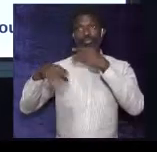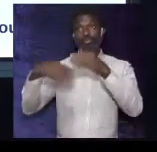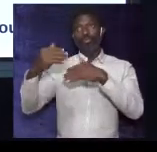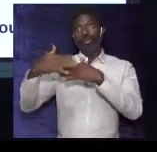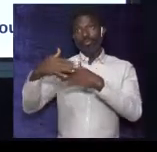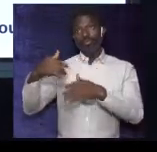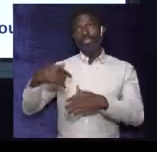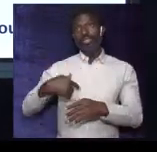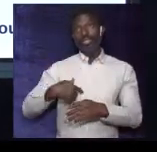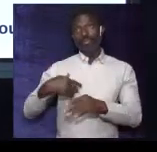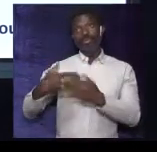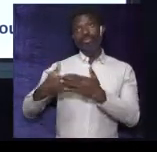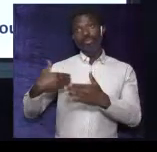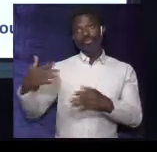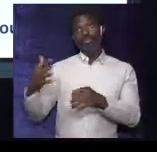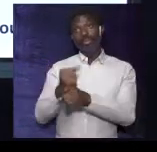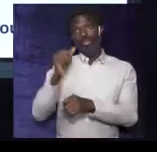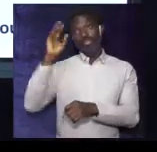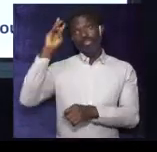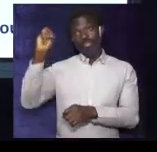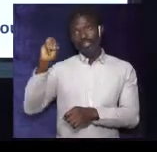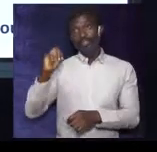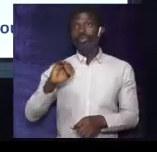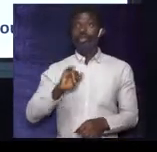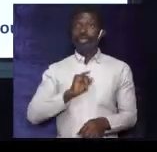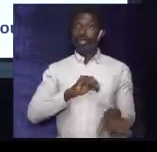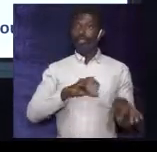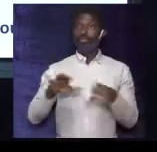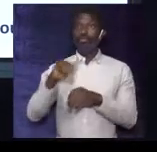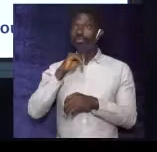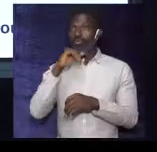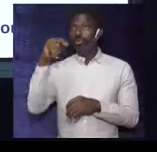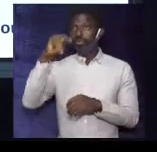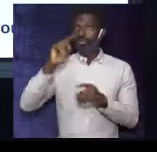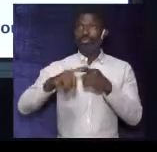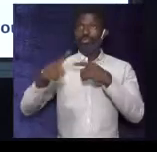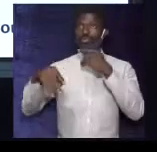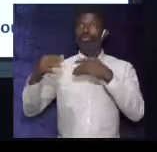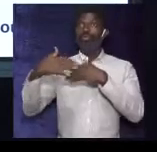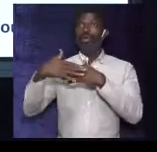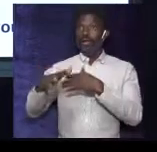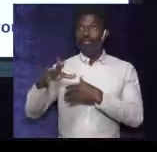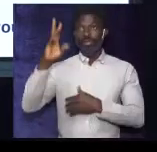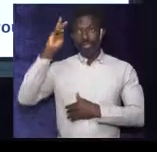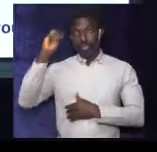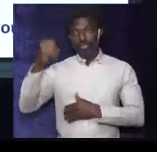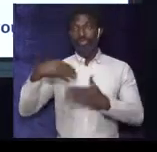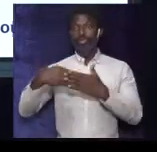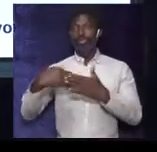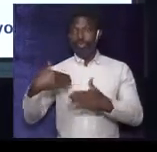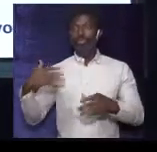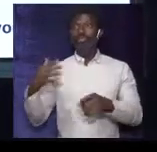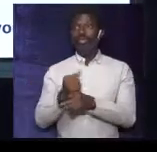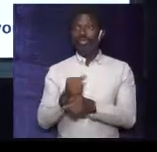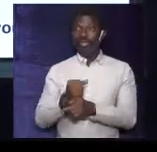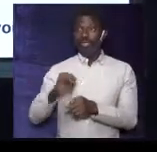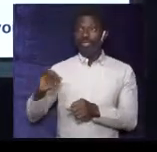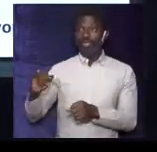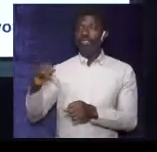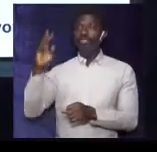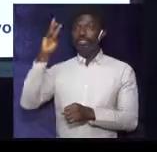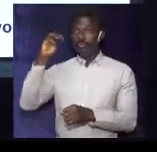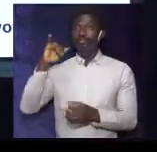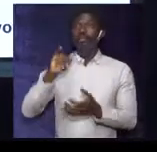to go after him before getting him. I do not need to go after him